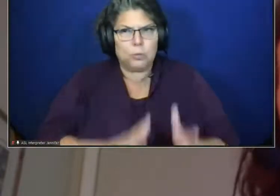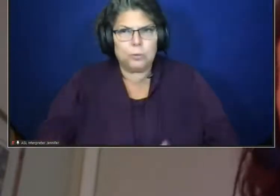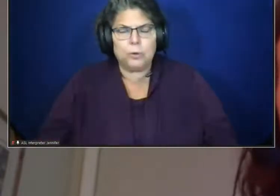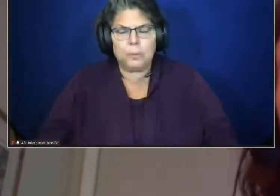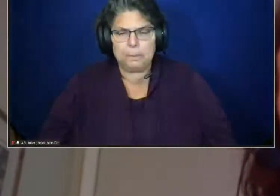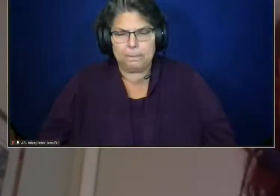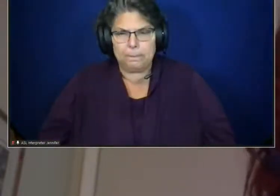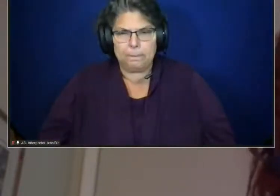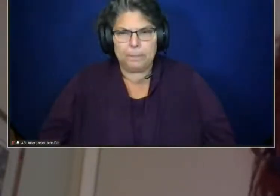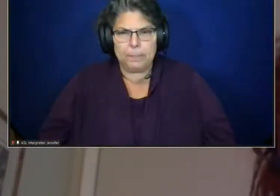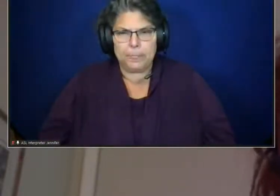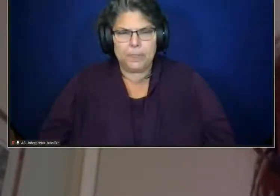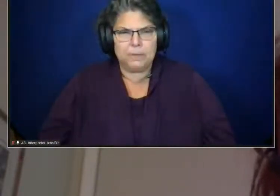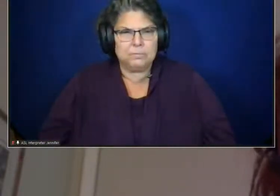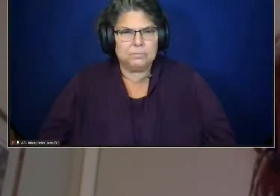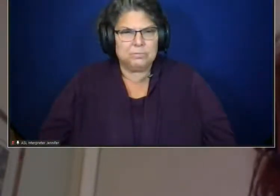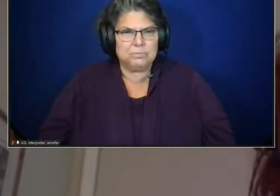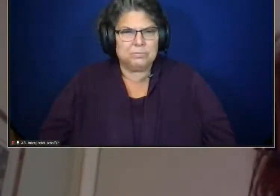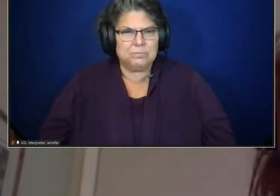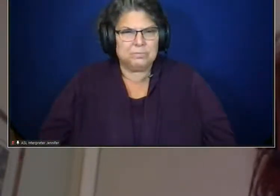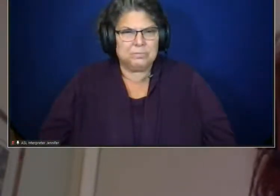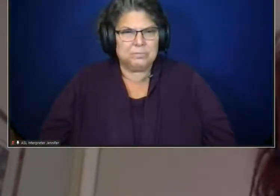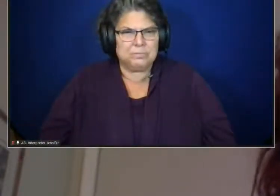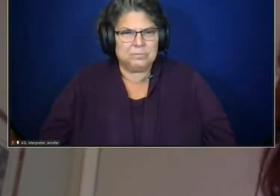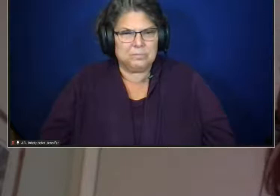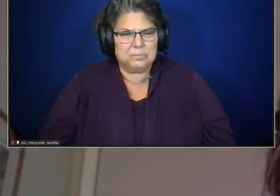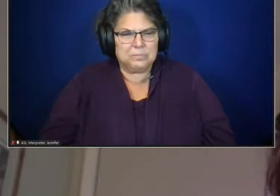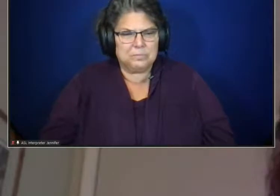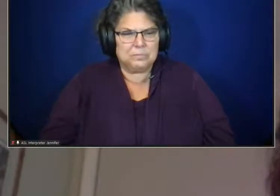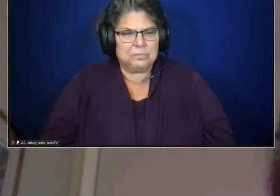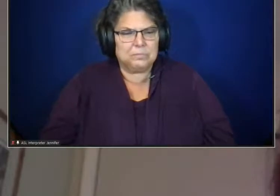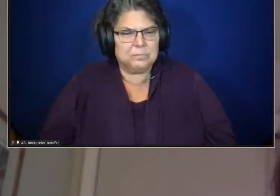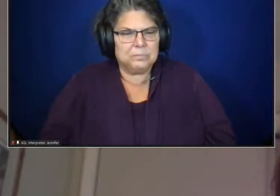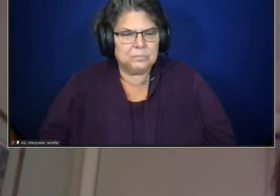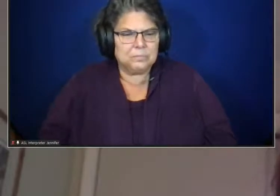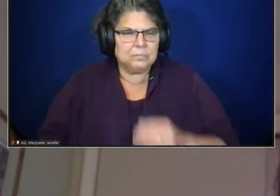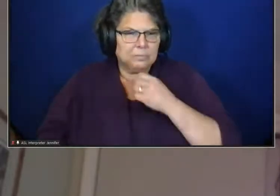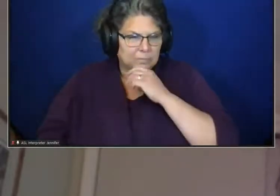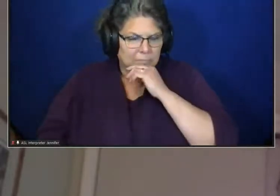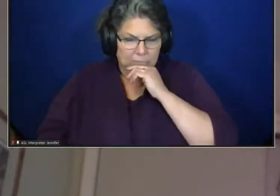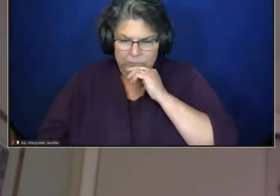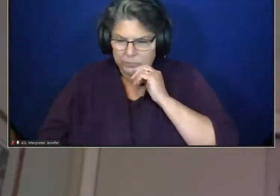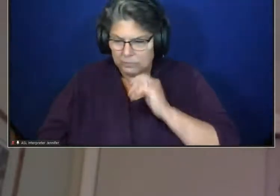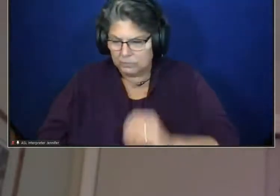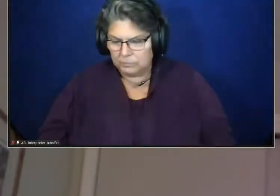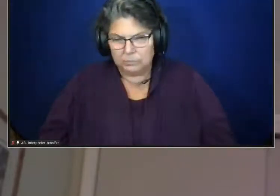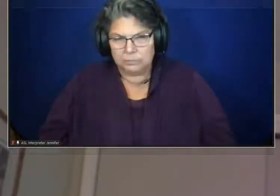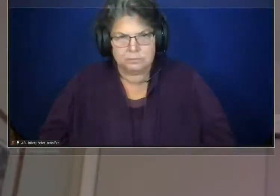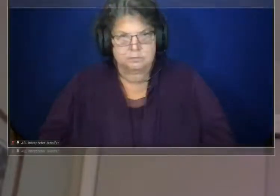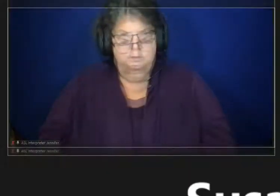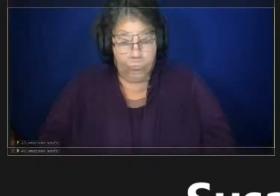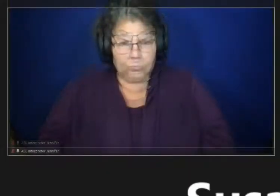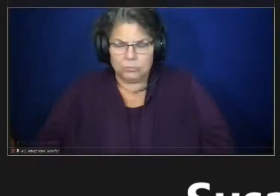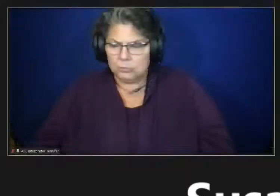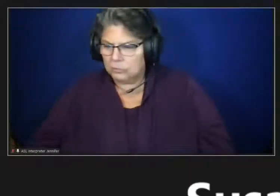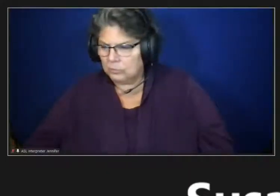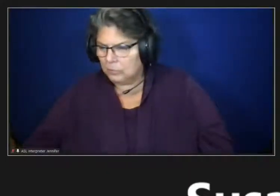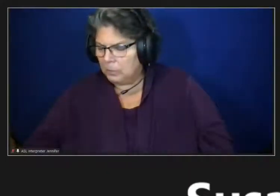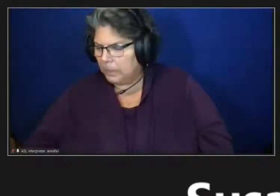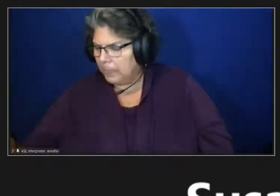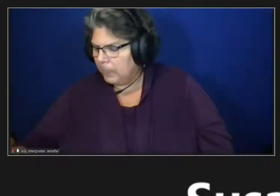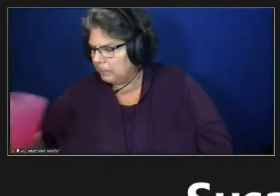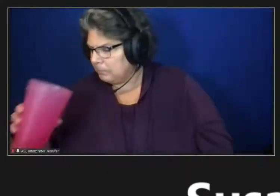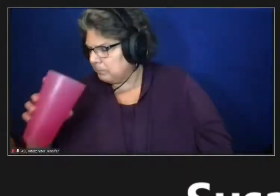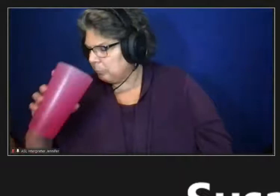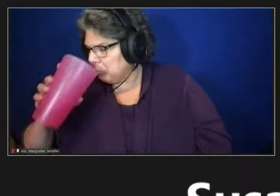Mendocino. Oh, wait, we skipped one. So let's do Independent Coast Observer. Susan, do you have any more questions? Yes.